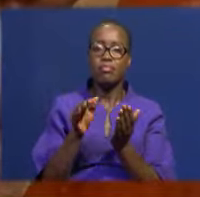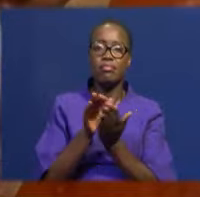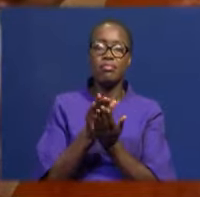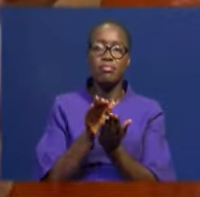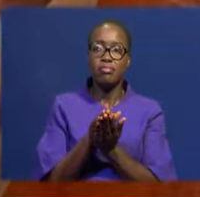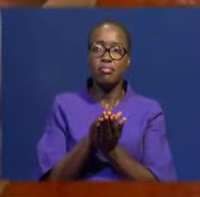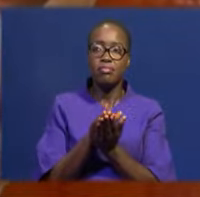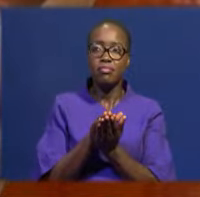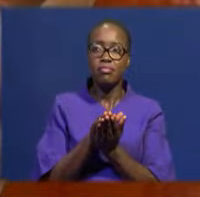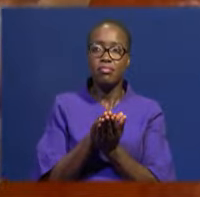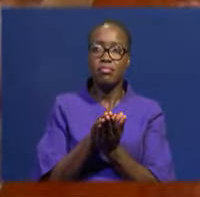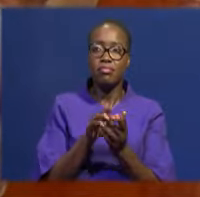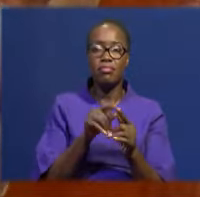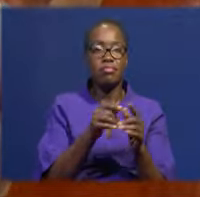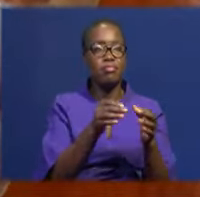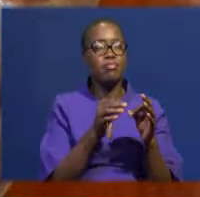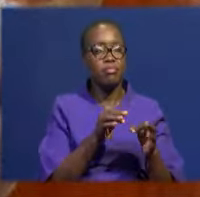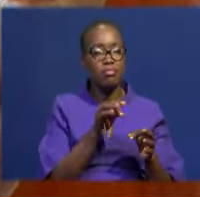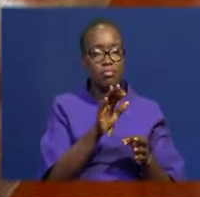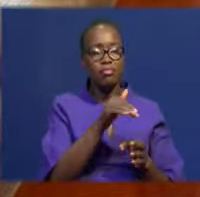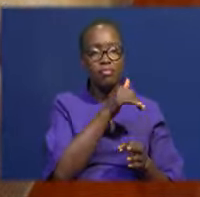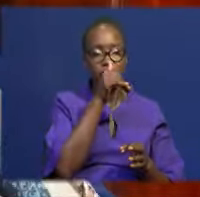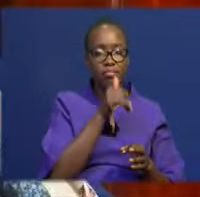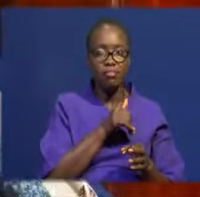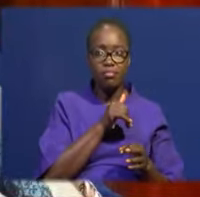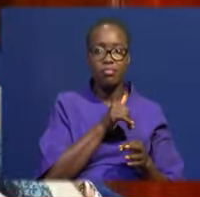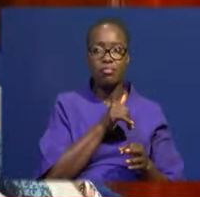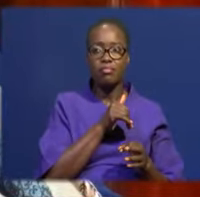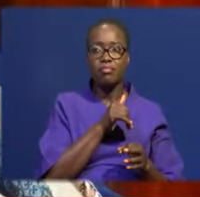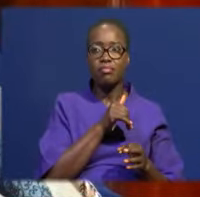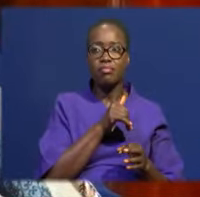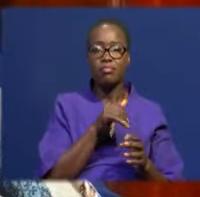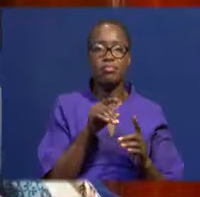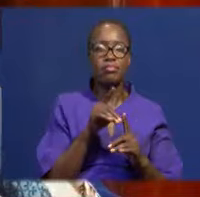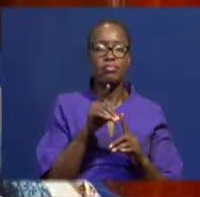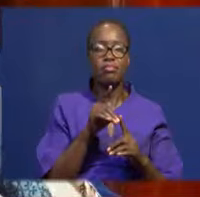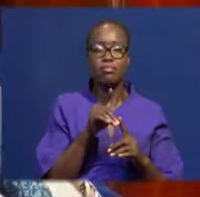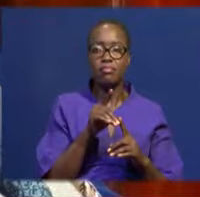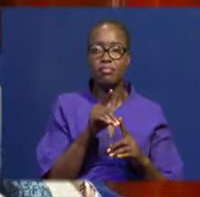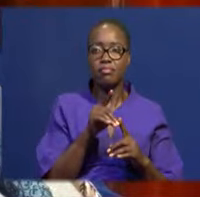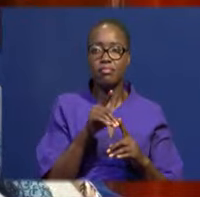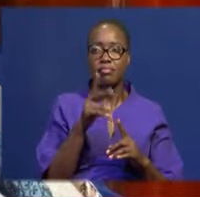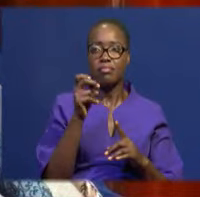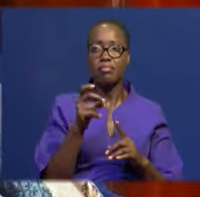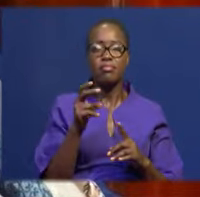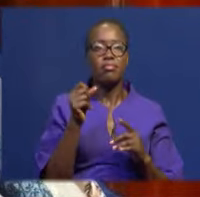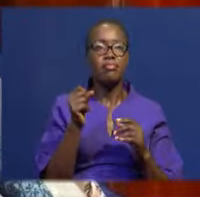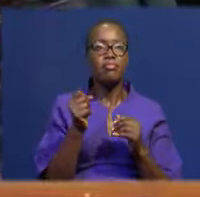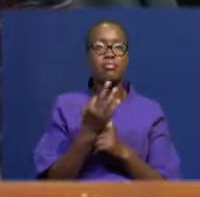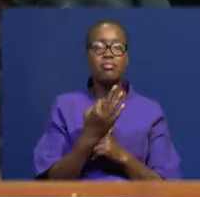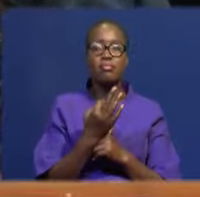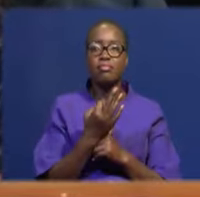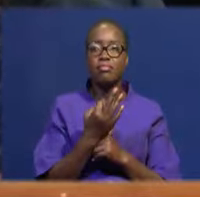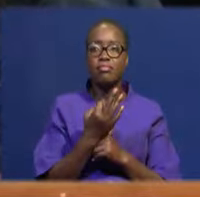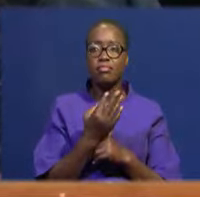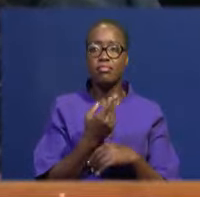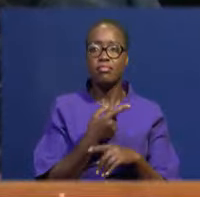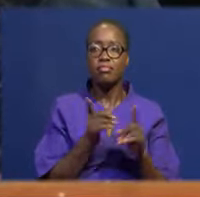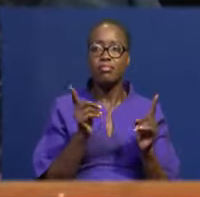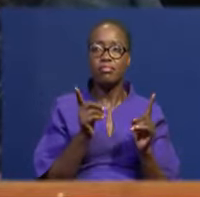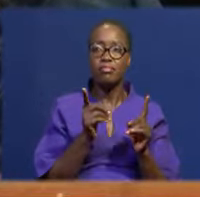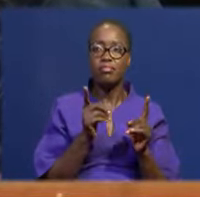hiyo hadi akaunti yake ya kibinafsi mnamo mwaka 2013. However, from